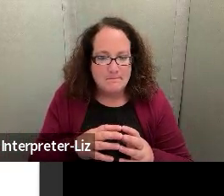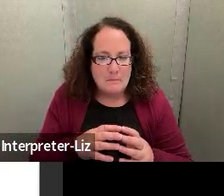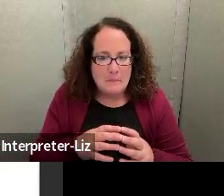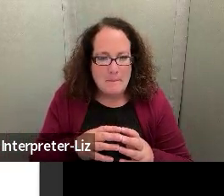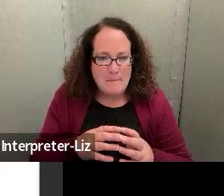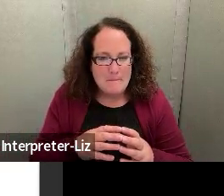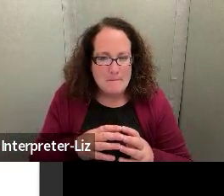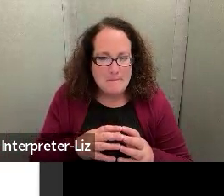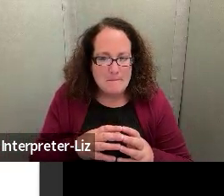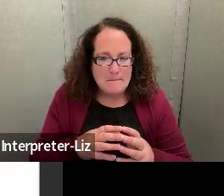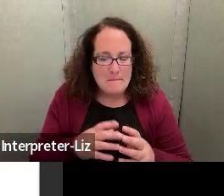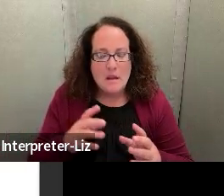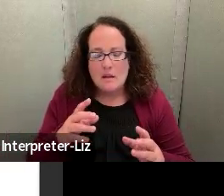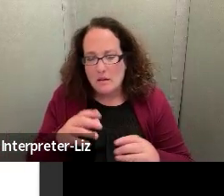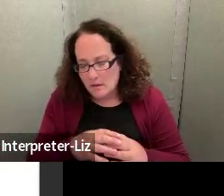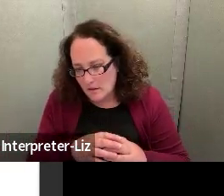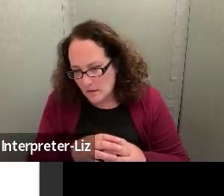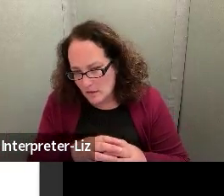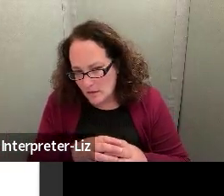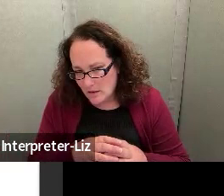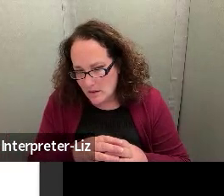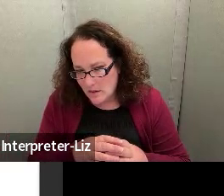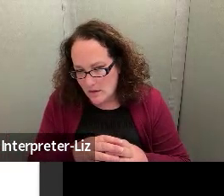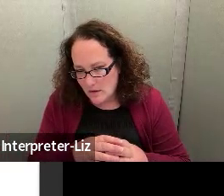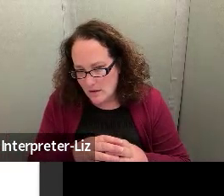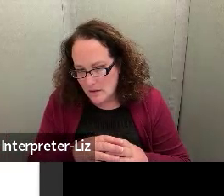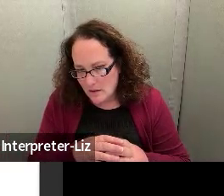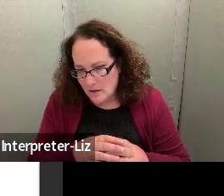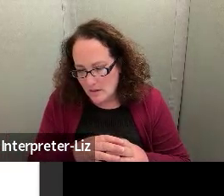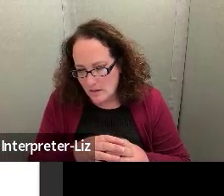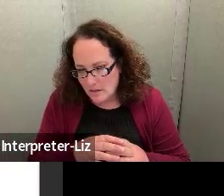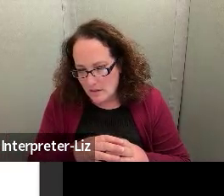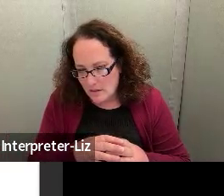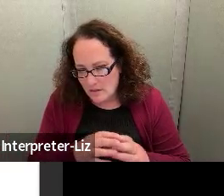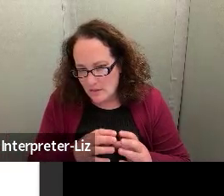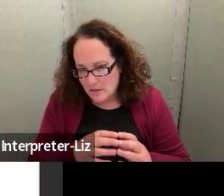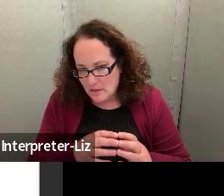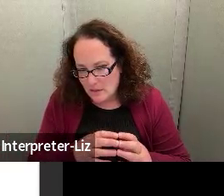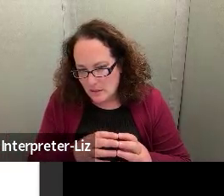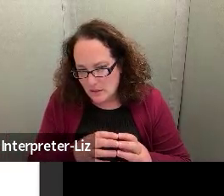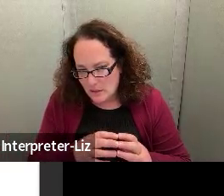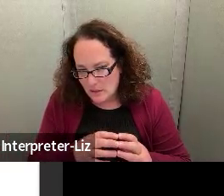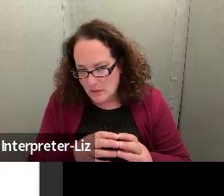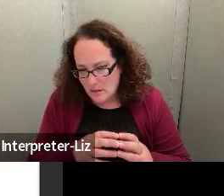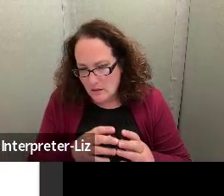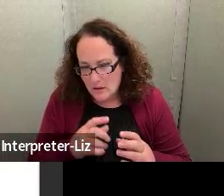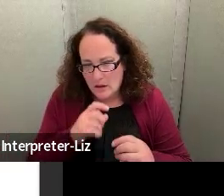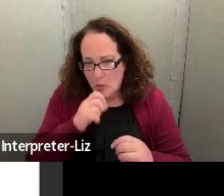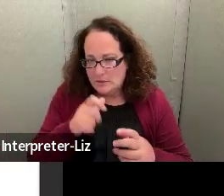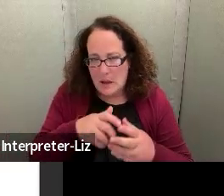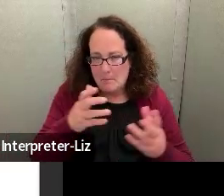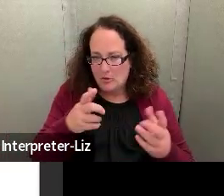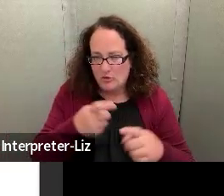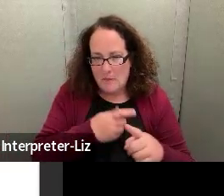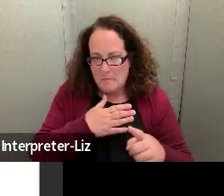yeah. Very cool. And I would see him in person at ATS, and that's when I'm like, it wasn't that much from my end at